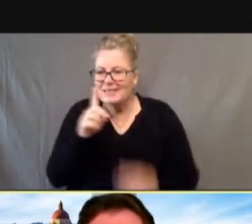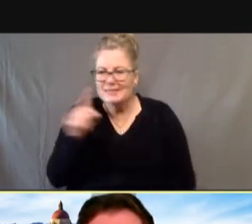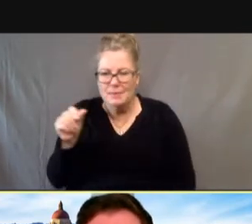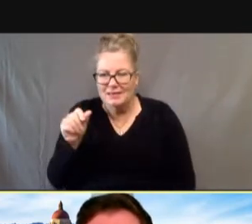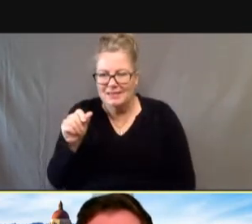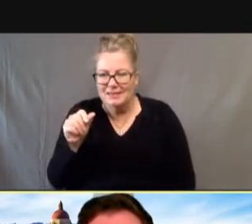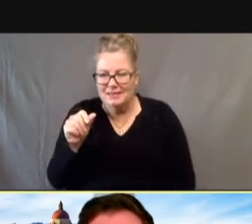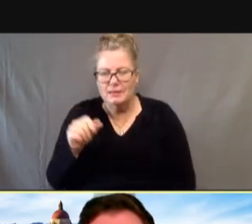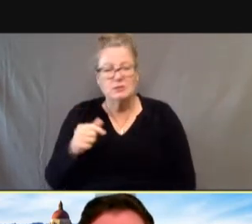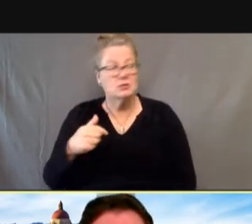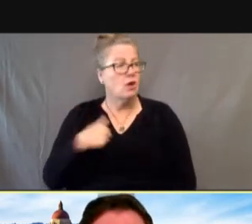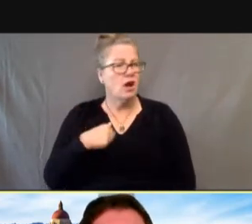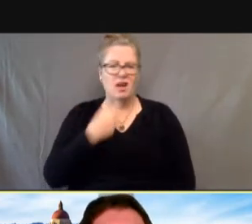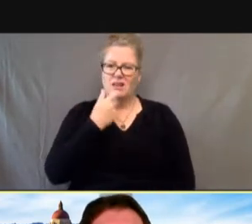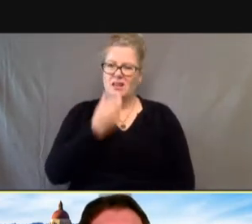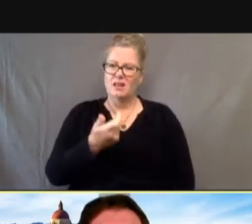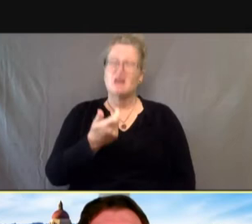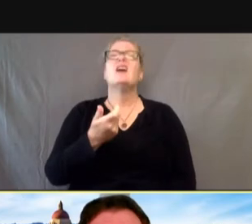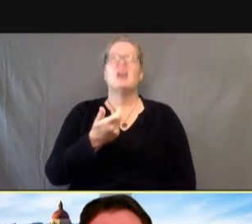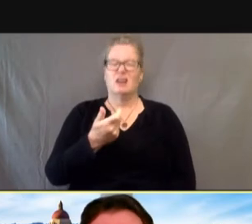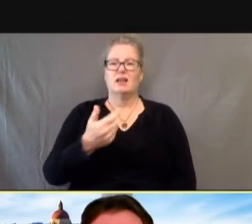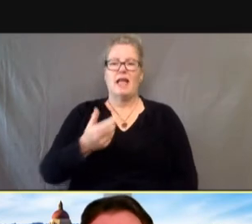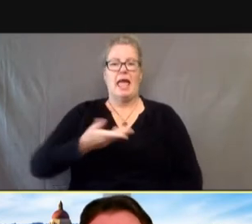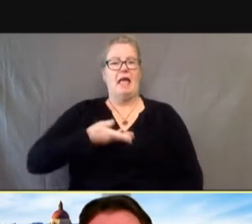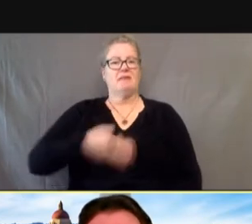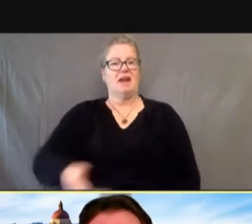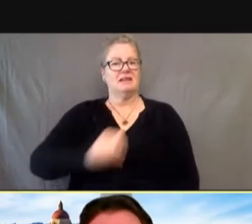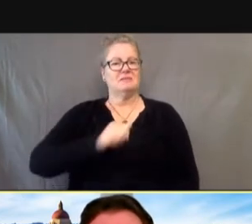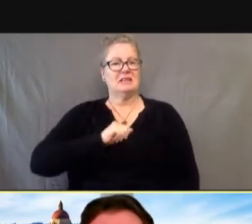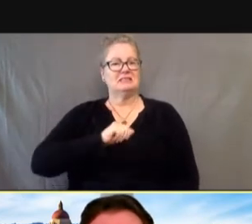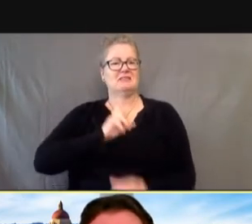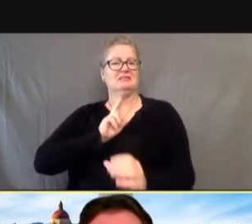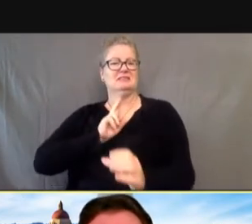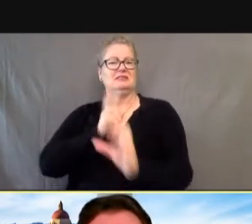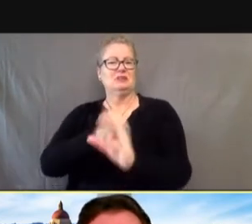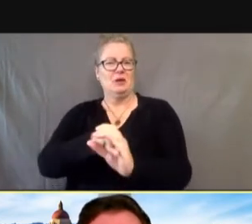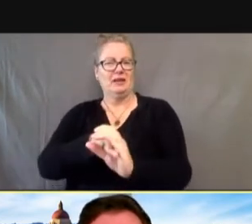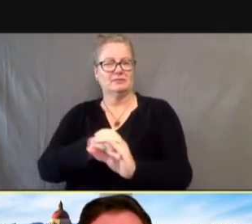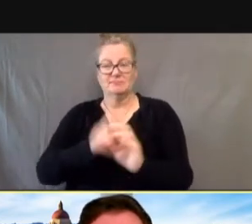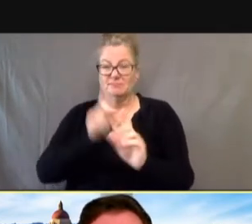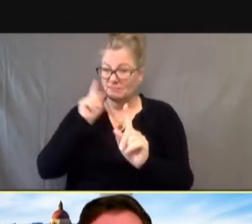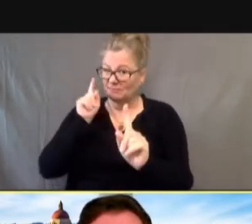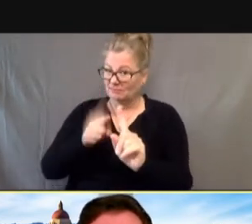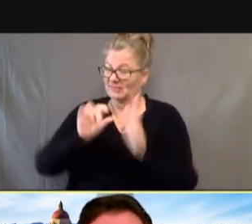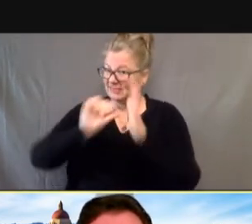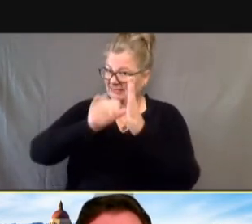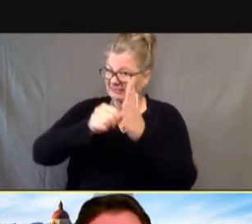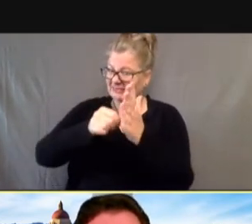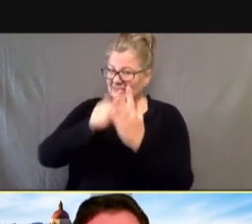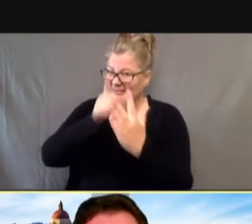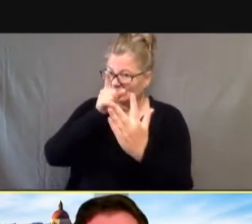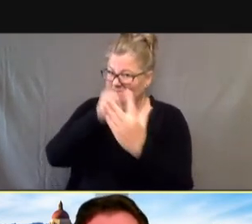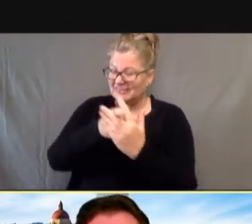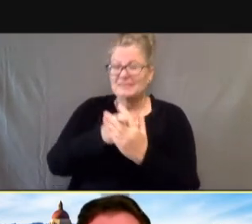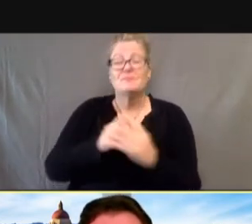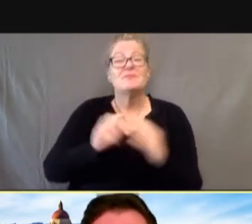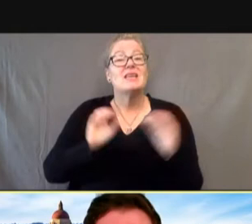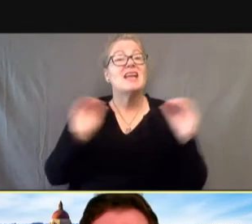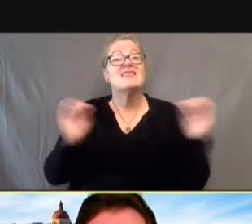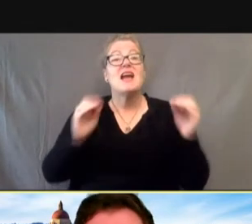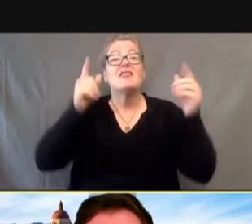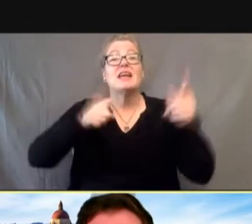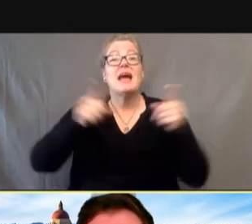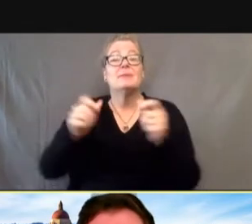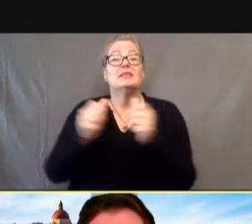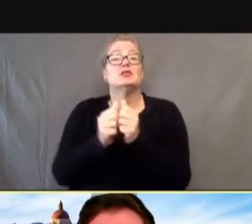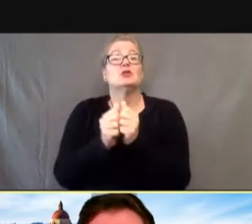us without us. And you will notice a theme in this presentation is inviting myself is a recurring theme.